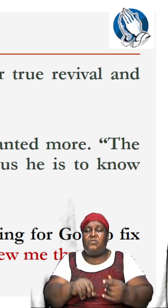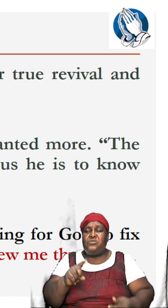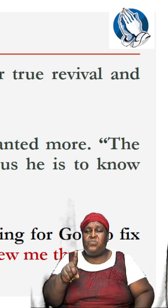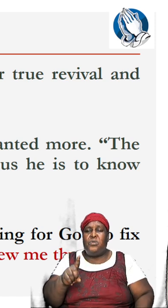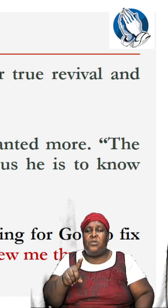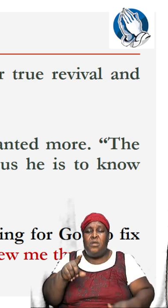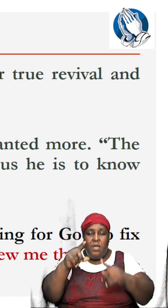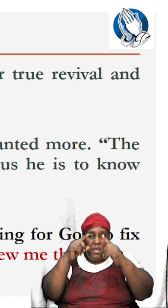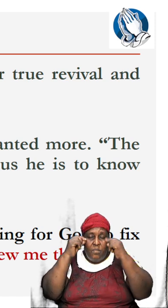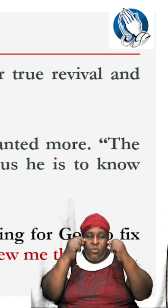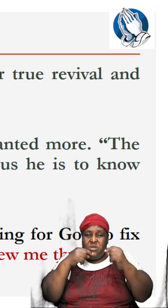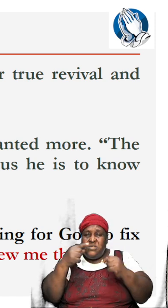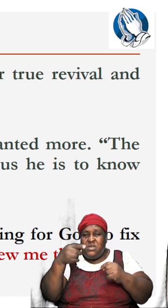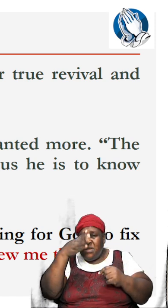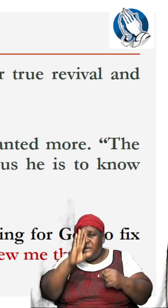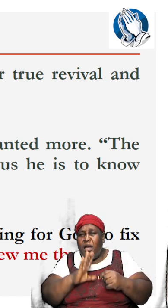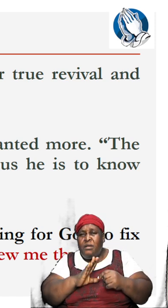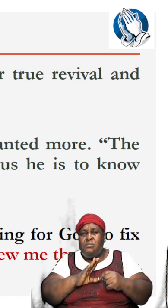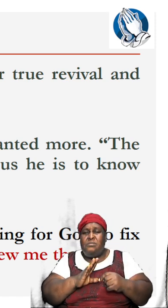God,